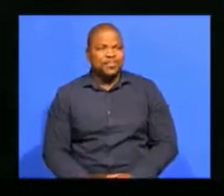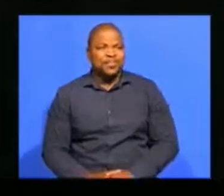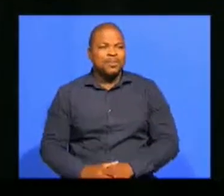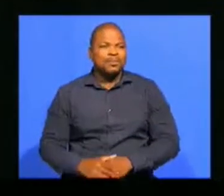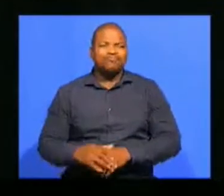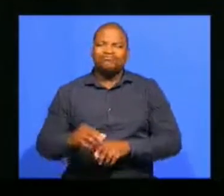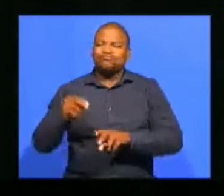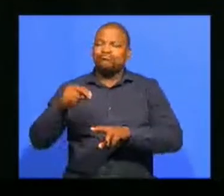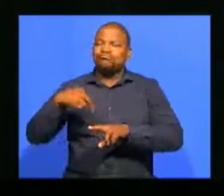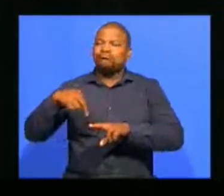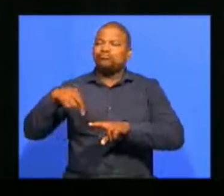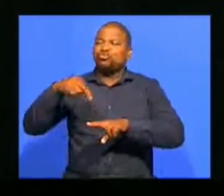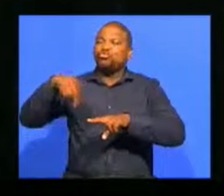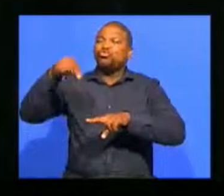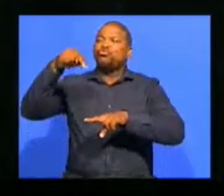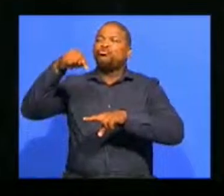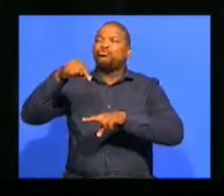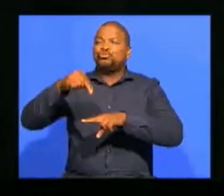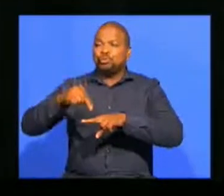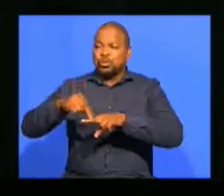opulence of nature.